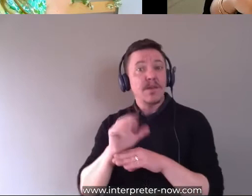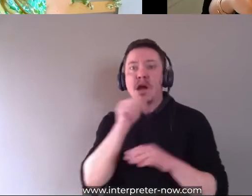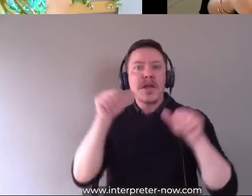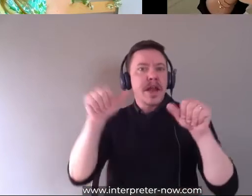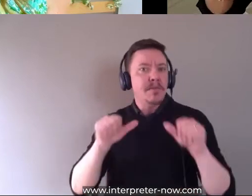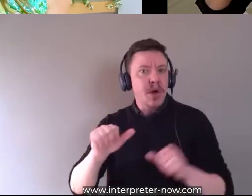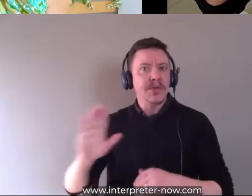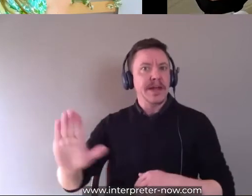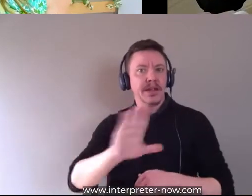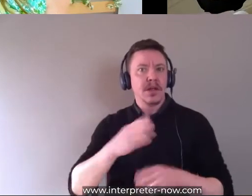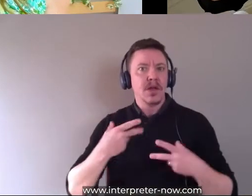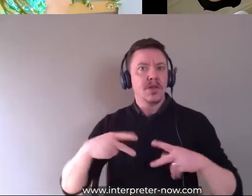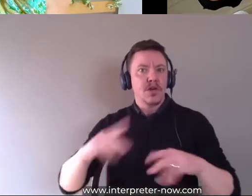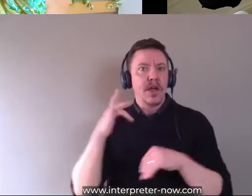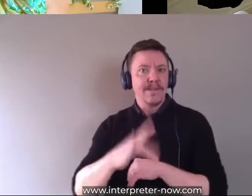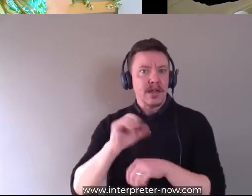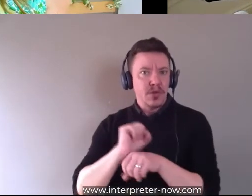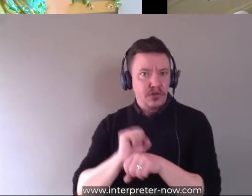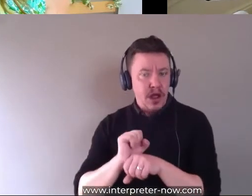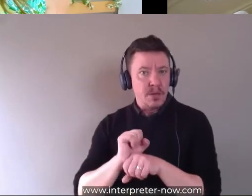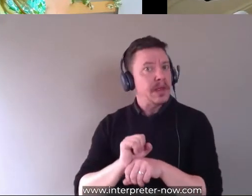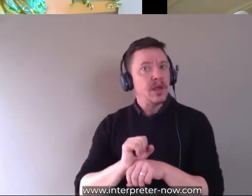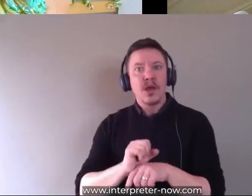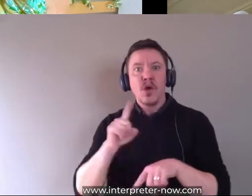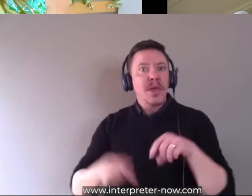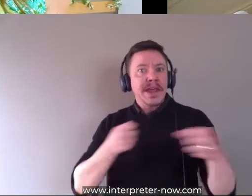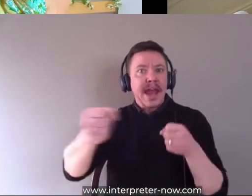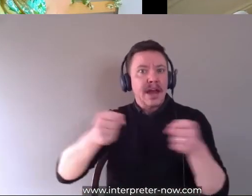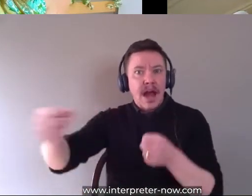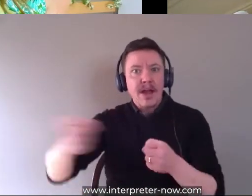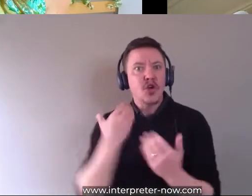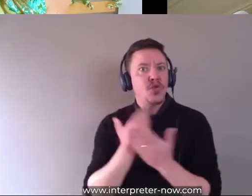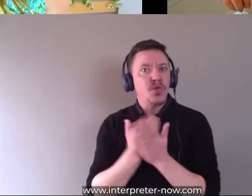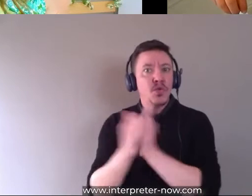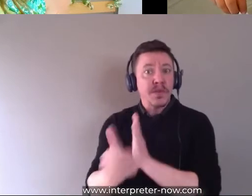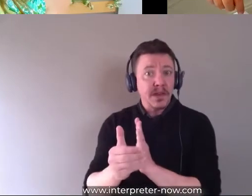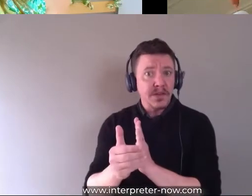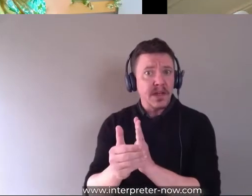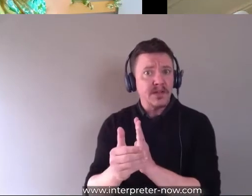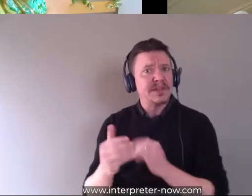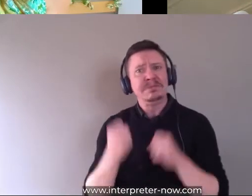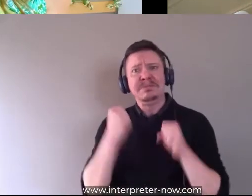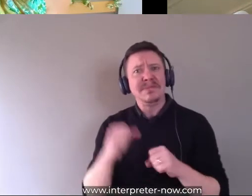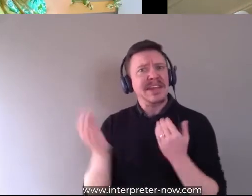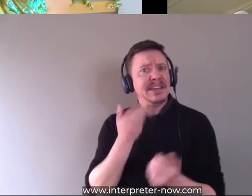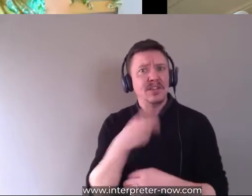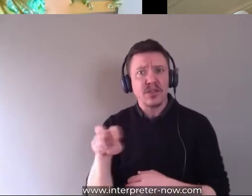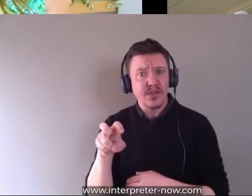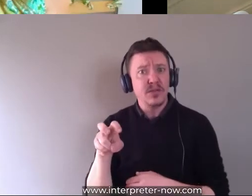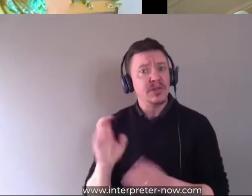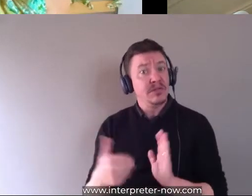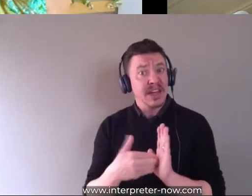their roles. So we are not able to tap into other skill sets that are very, very transferable. And like I